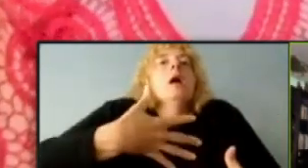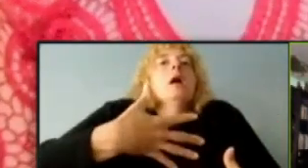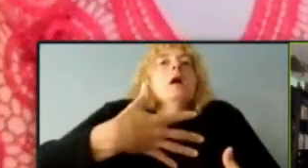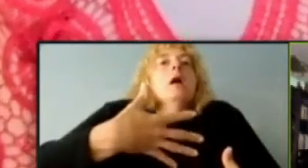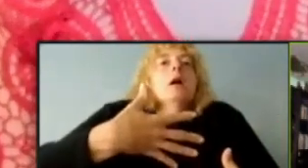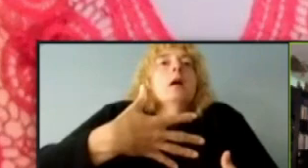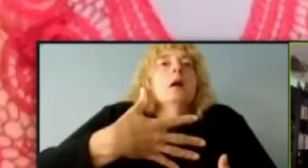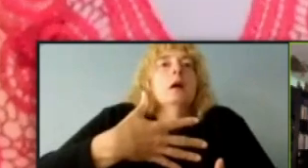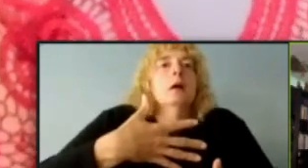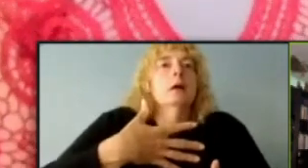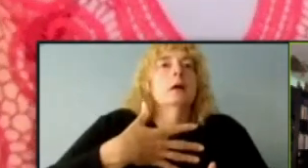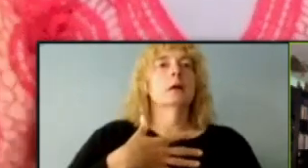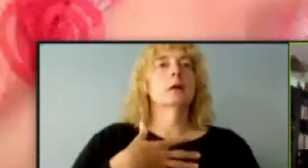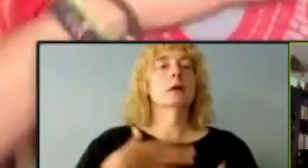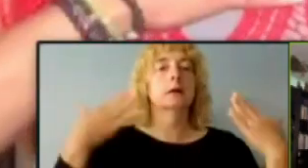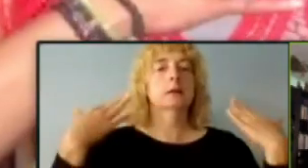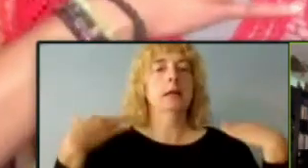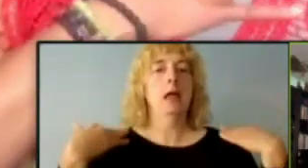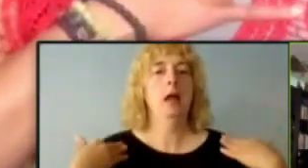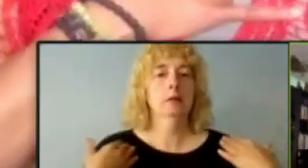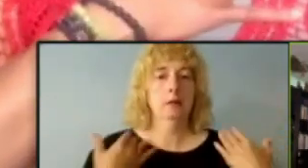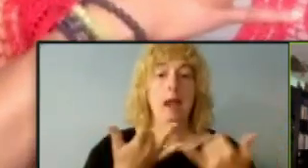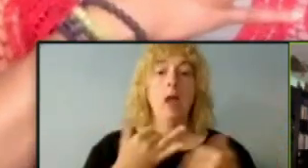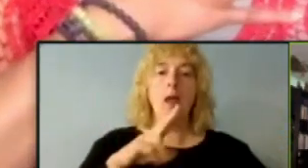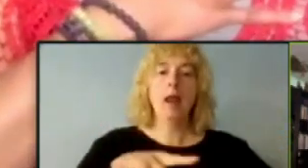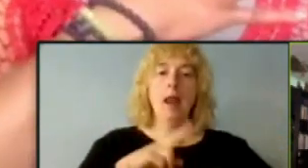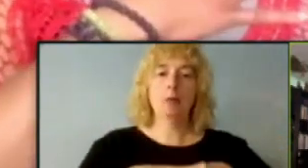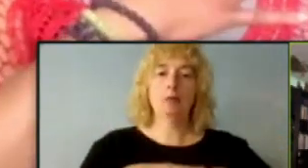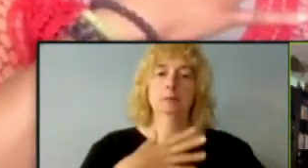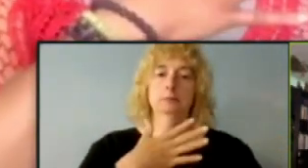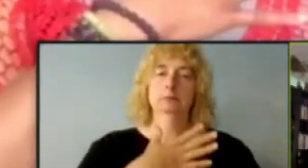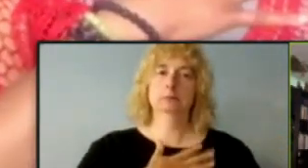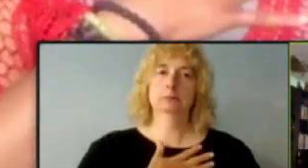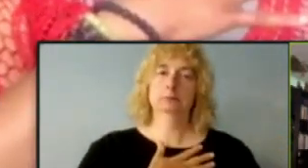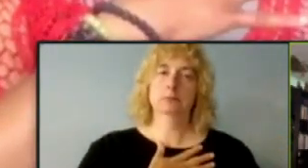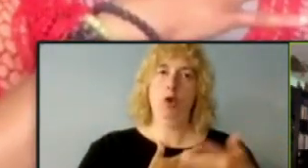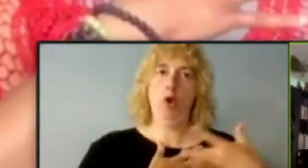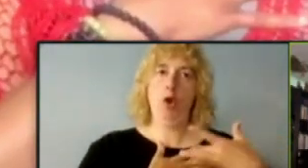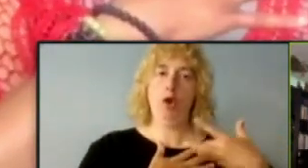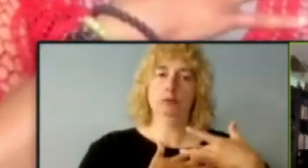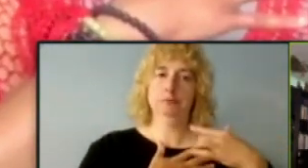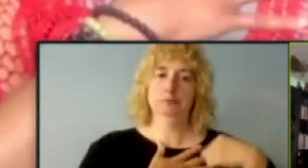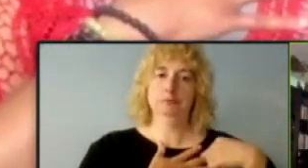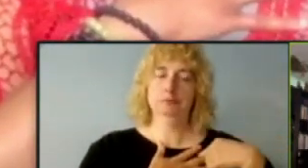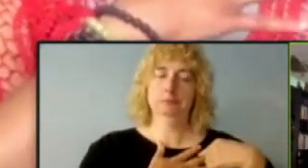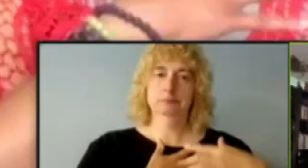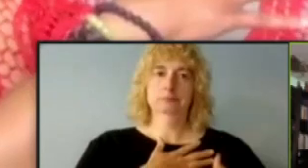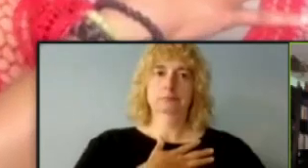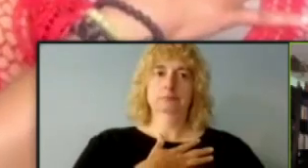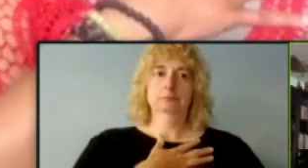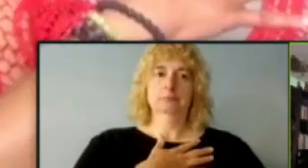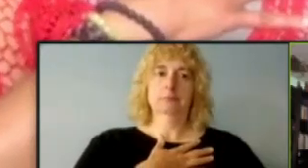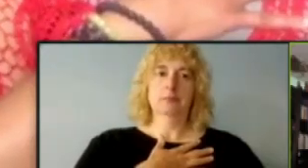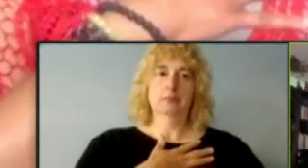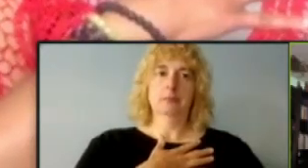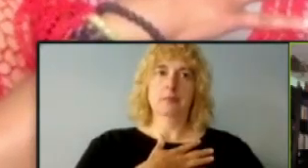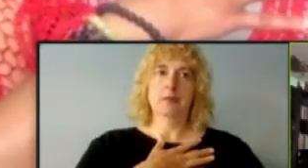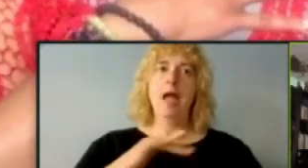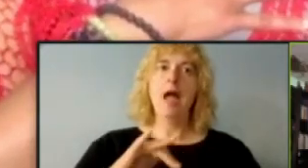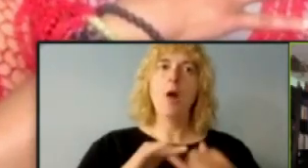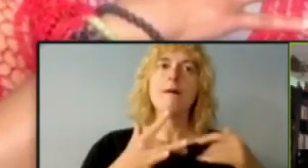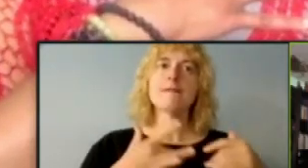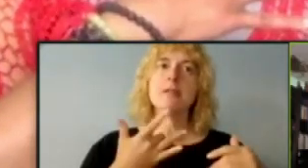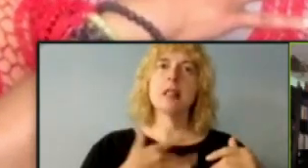And now breathe naturally. Okay? Bring your hands, one hand back to your heart, one hand to your belly. Notice how you feel. Notice how you're